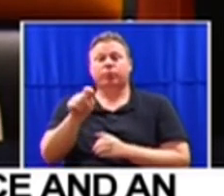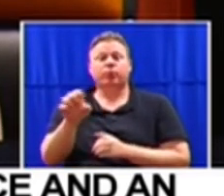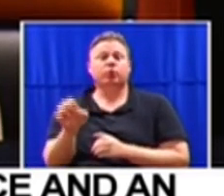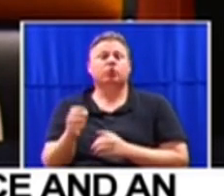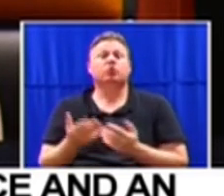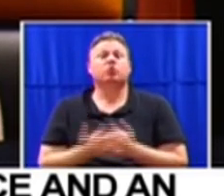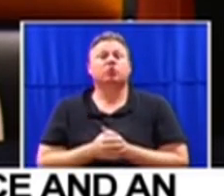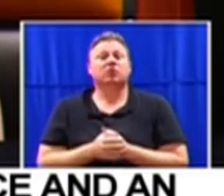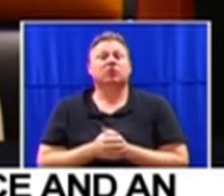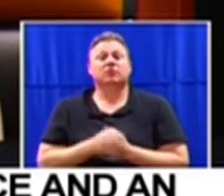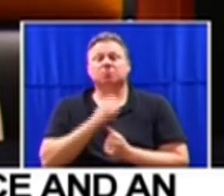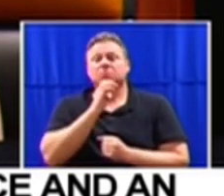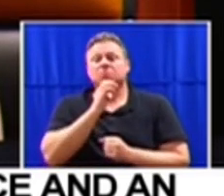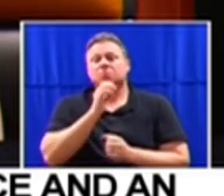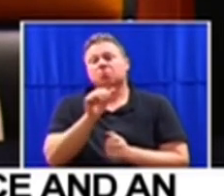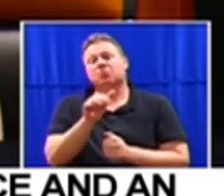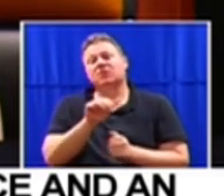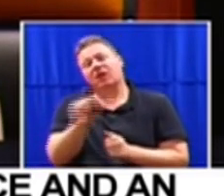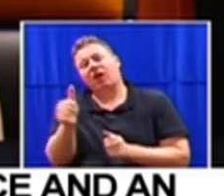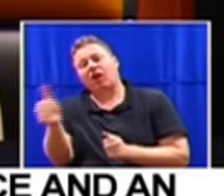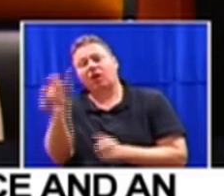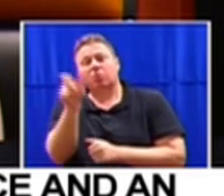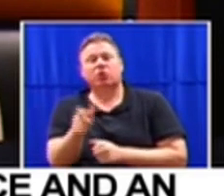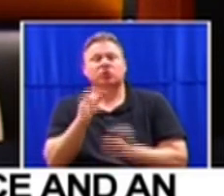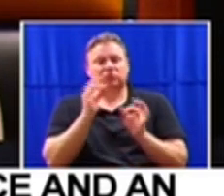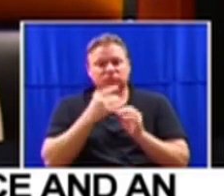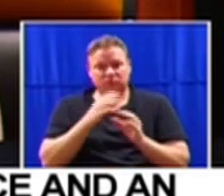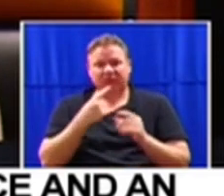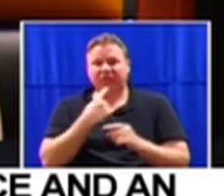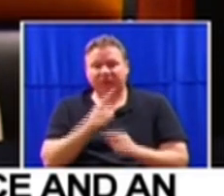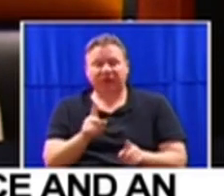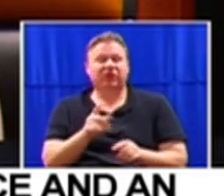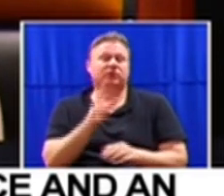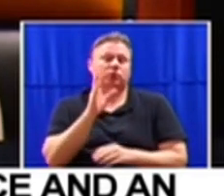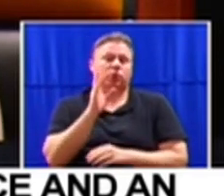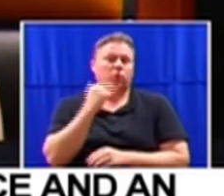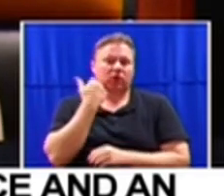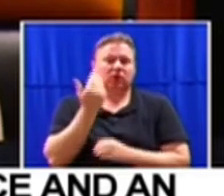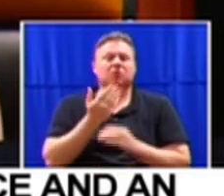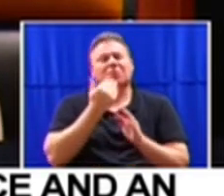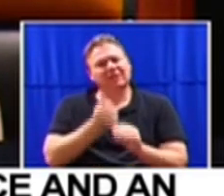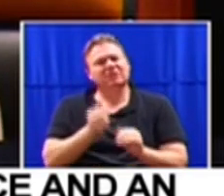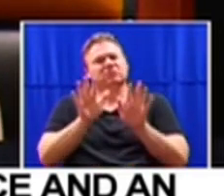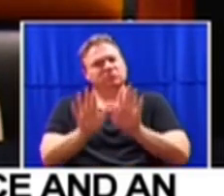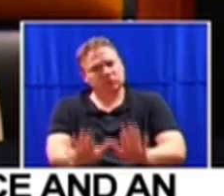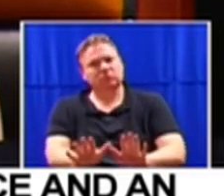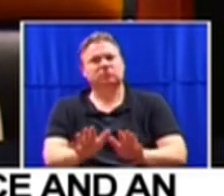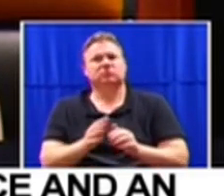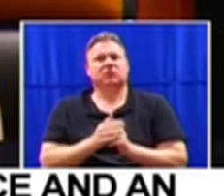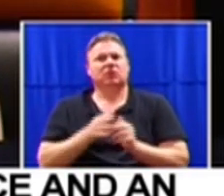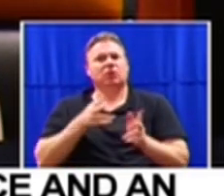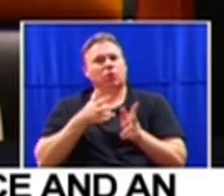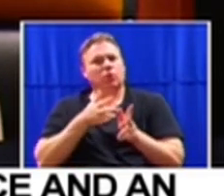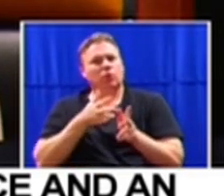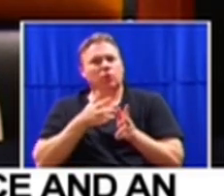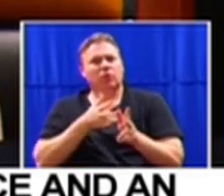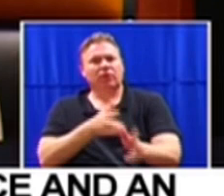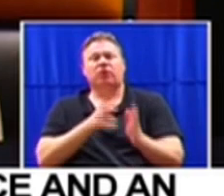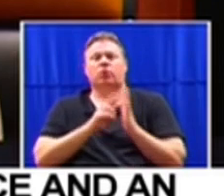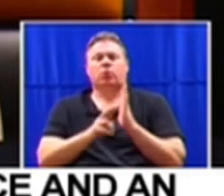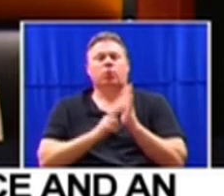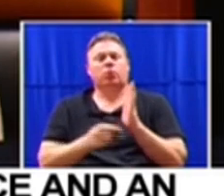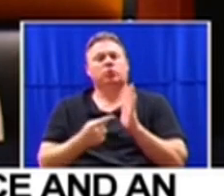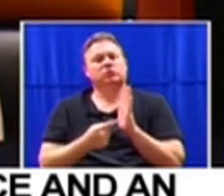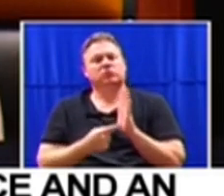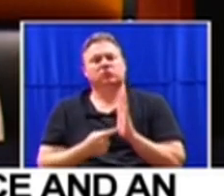who are supposed to speak. Please, please bear with us. This is a very important topic that